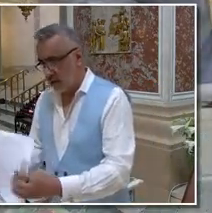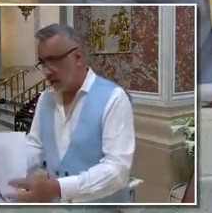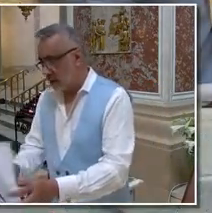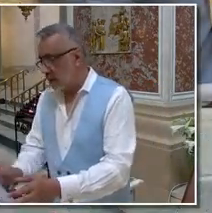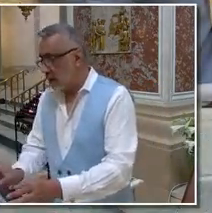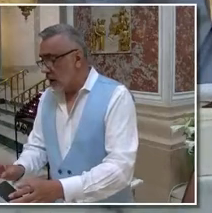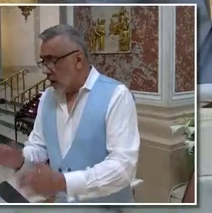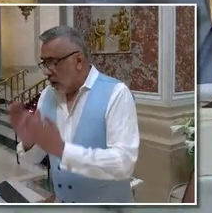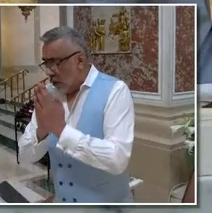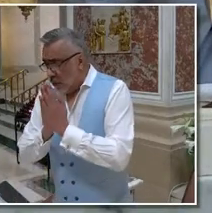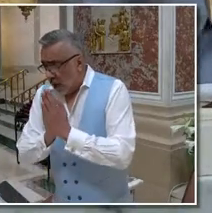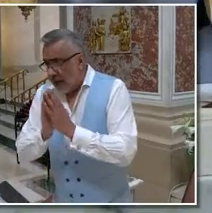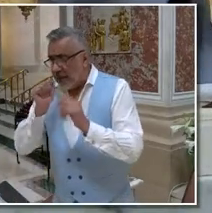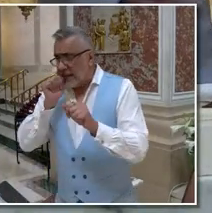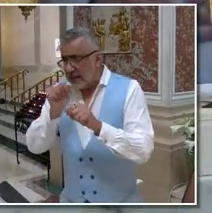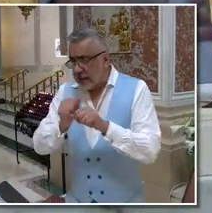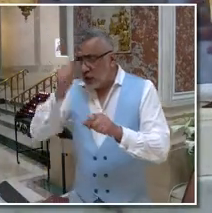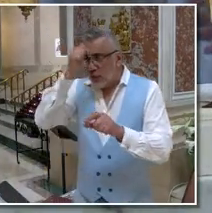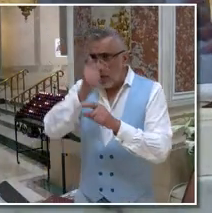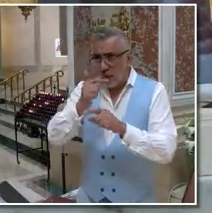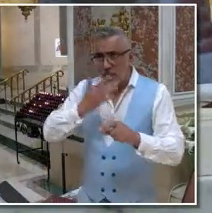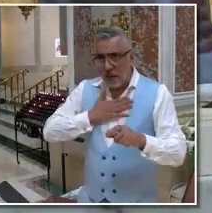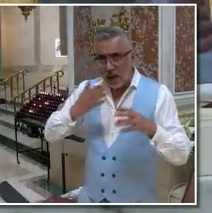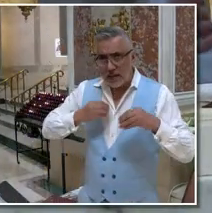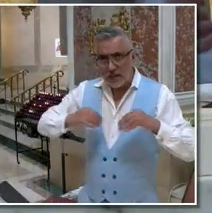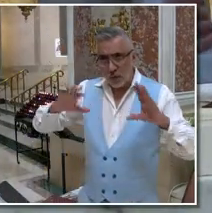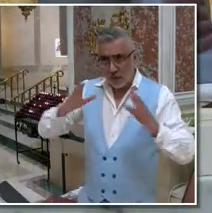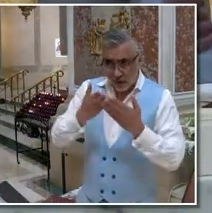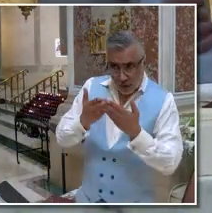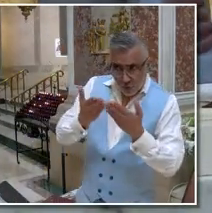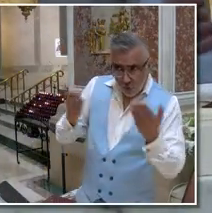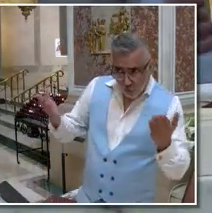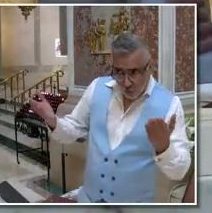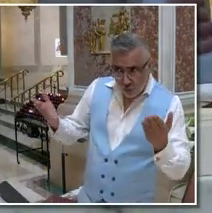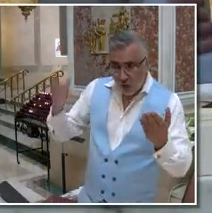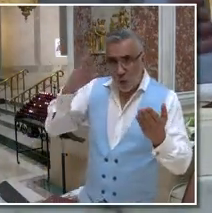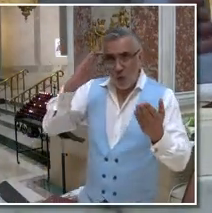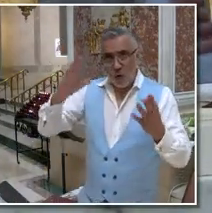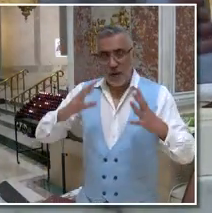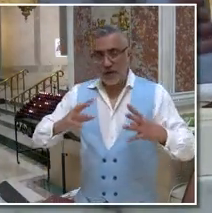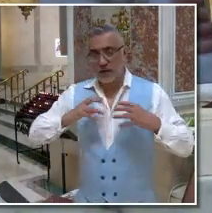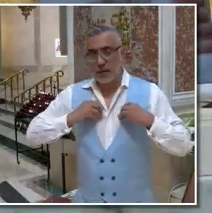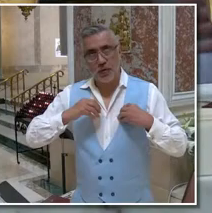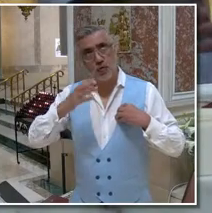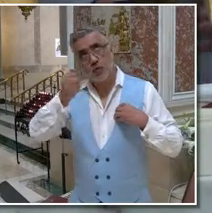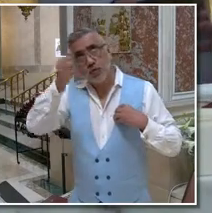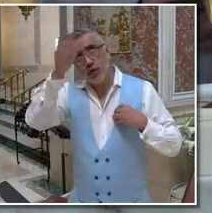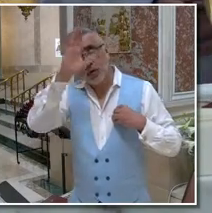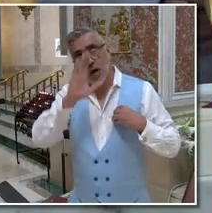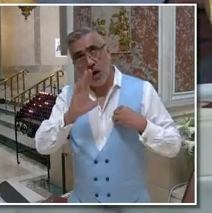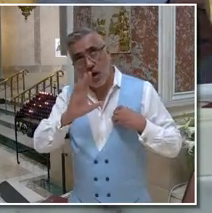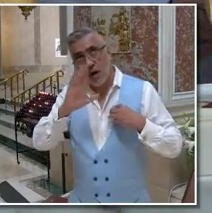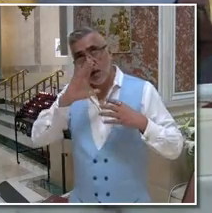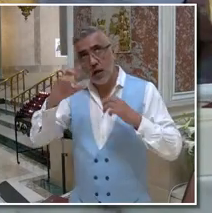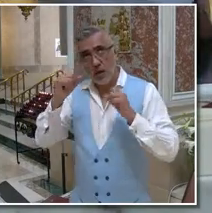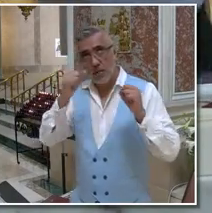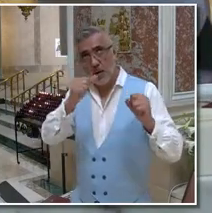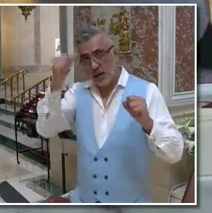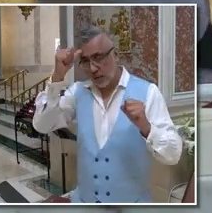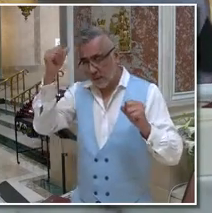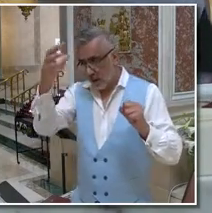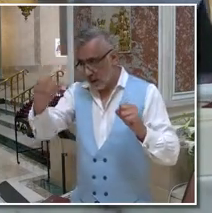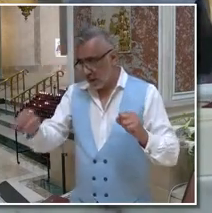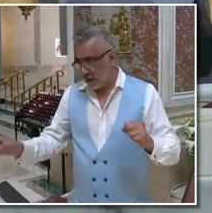pray, sisters and brothers, that my sacrifice and yours may be acceptable to God, the Almighty